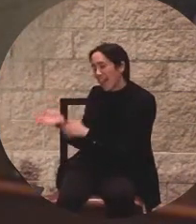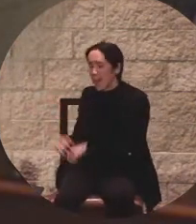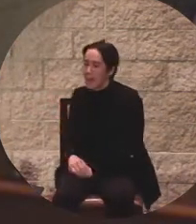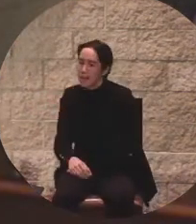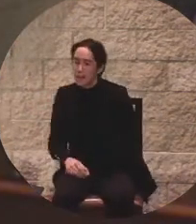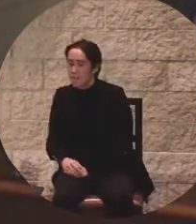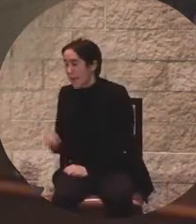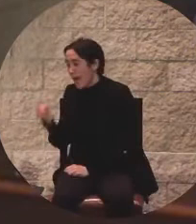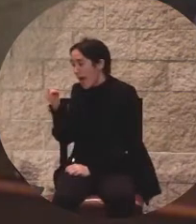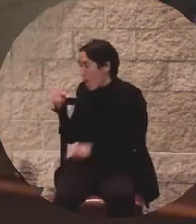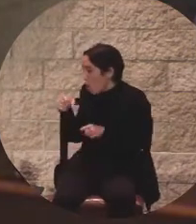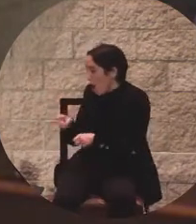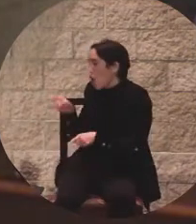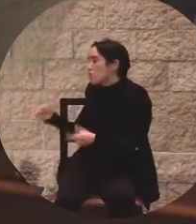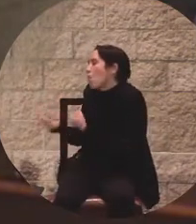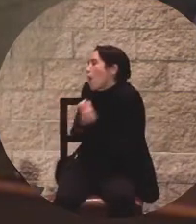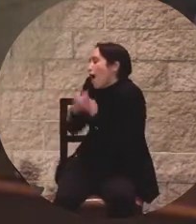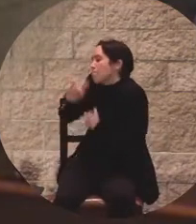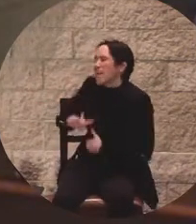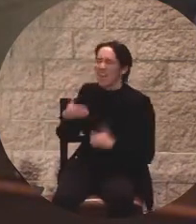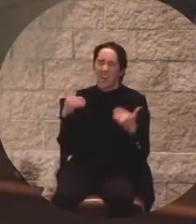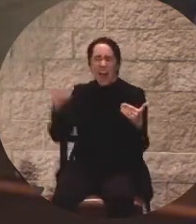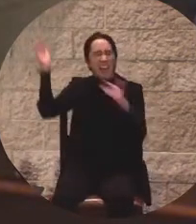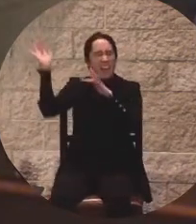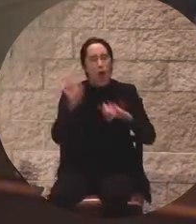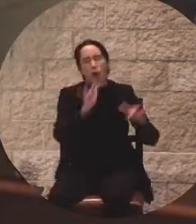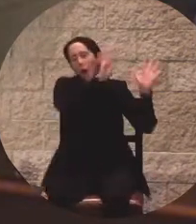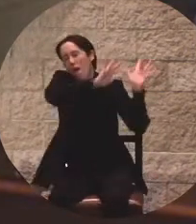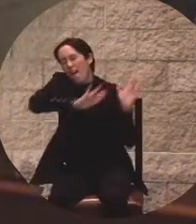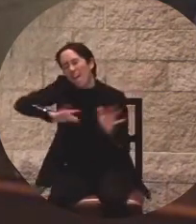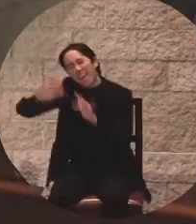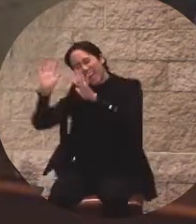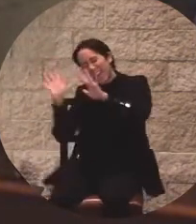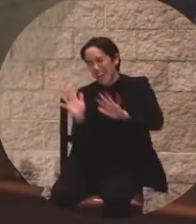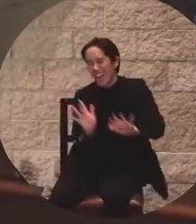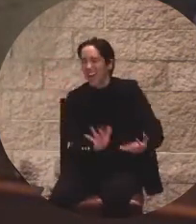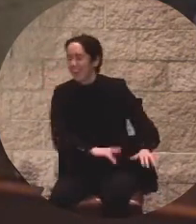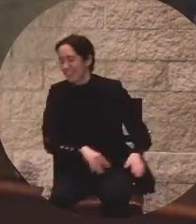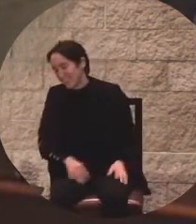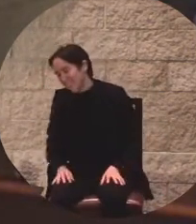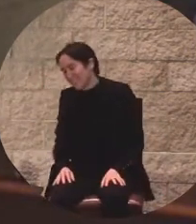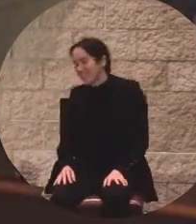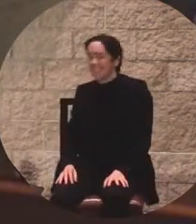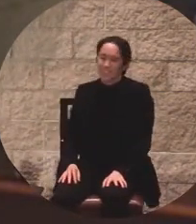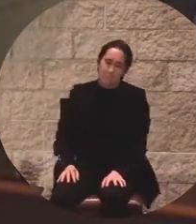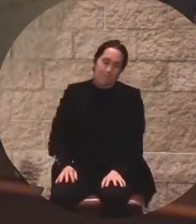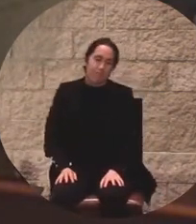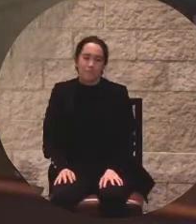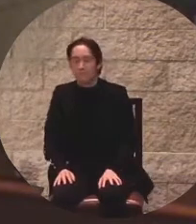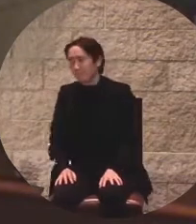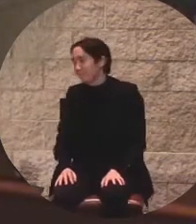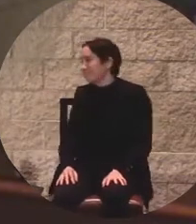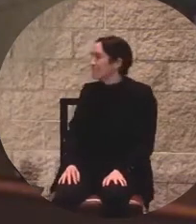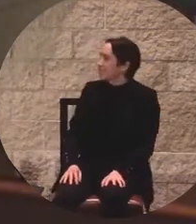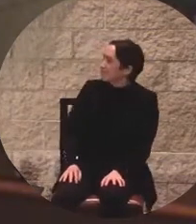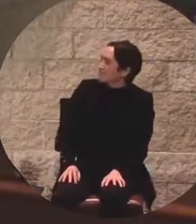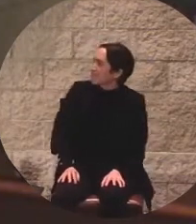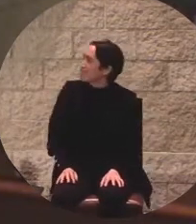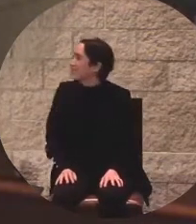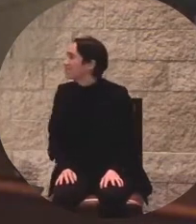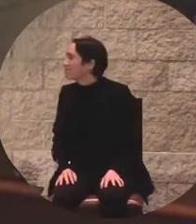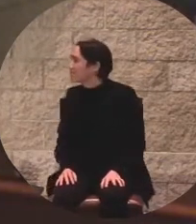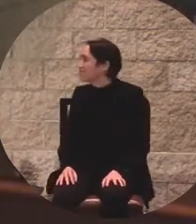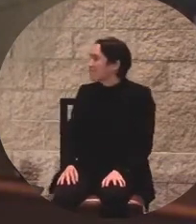as you love me so, let it snow, let it snow, let it snow. Oh, my baby, oh, my